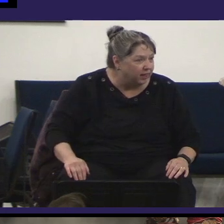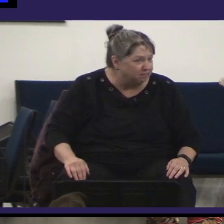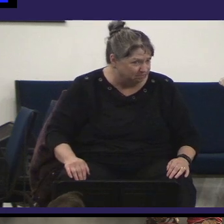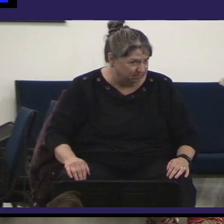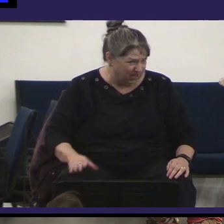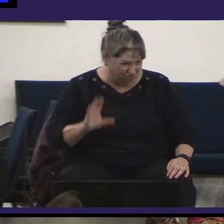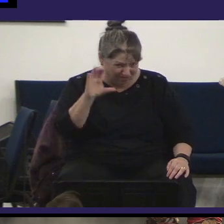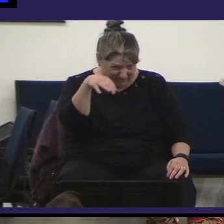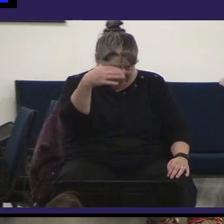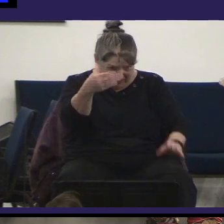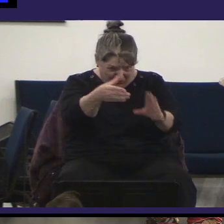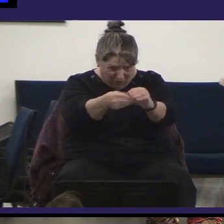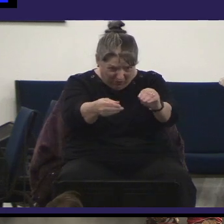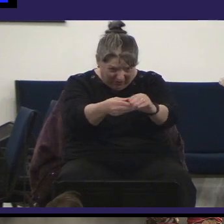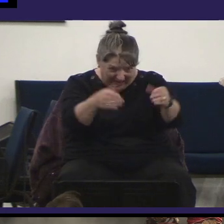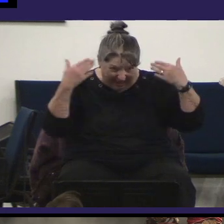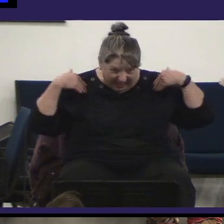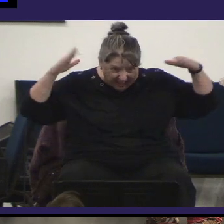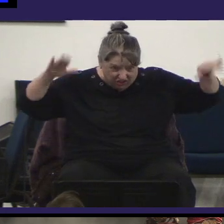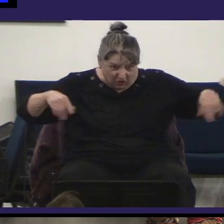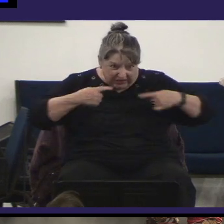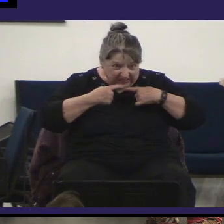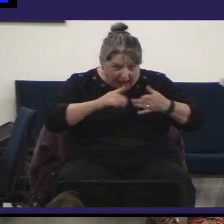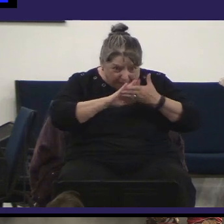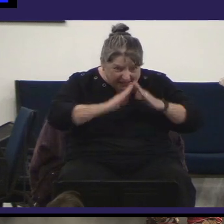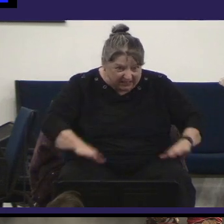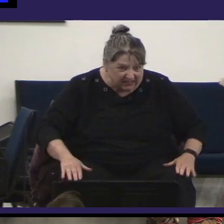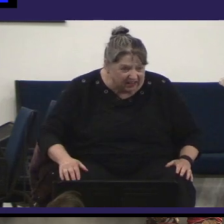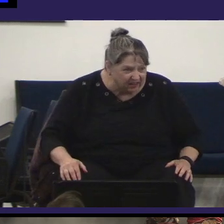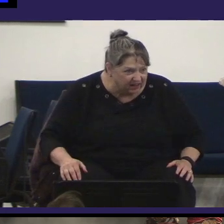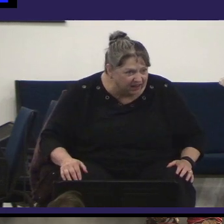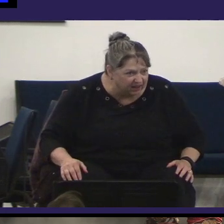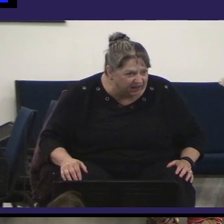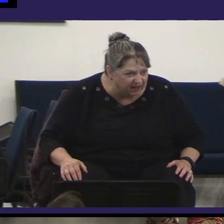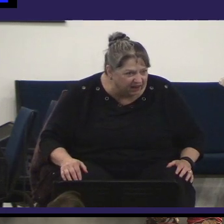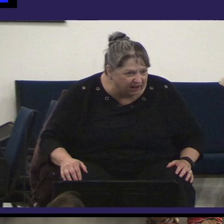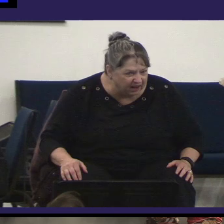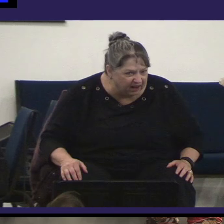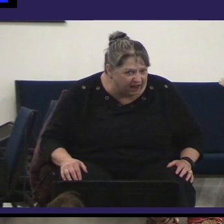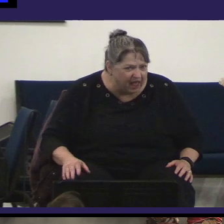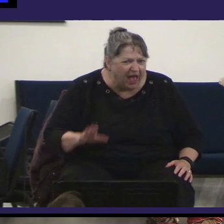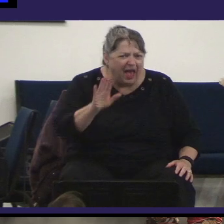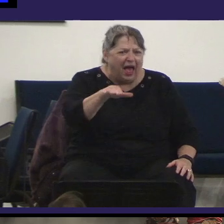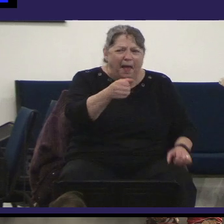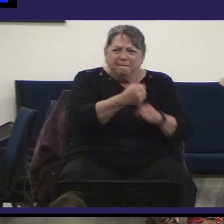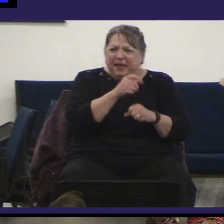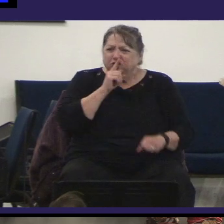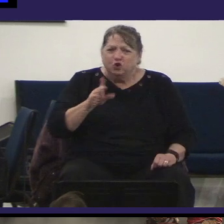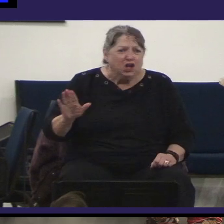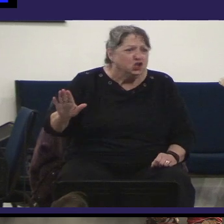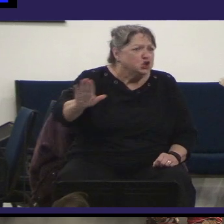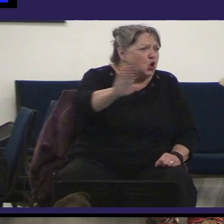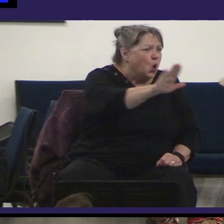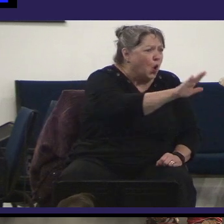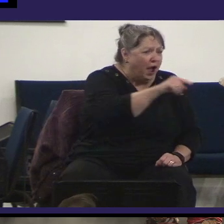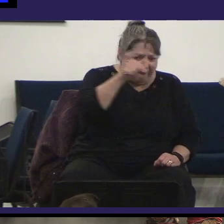So he says that your feet be fitted. Make sure that your feet are fitted. That is taken with